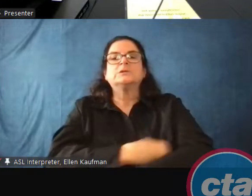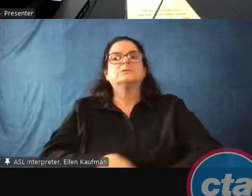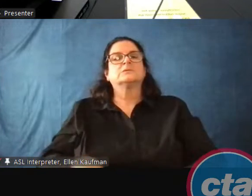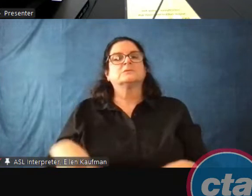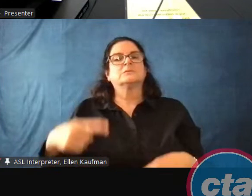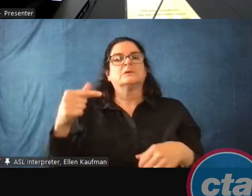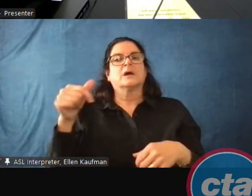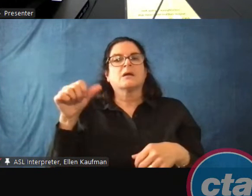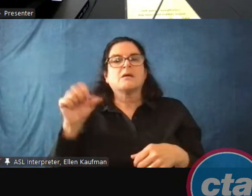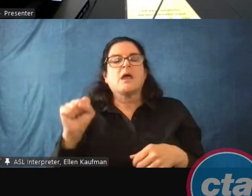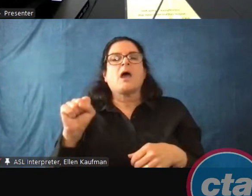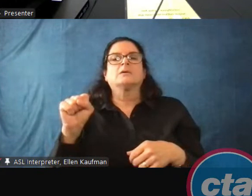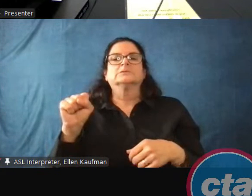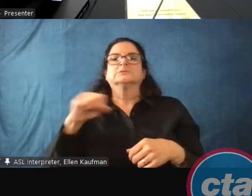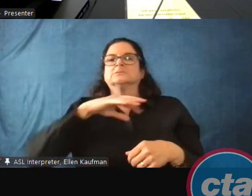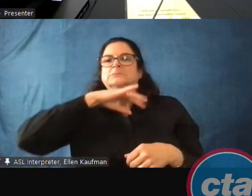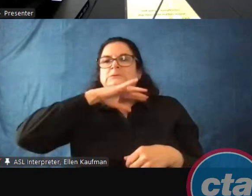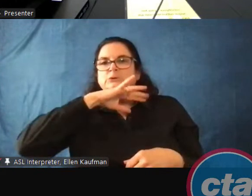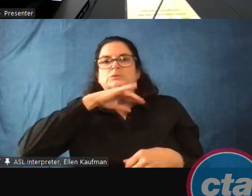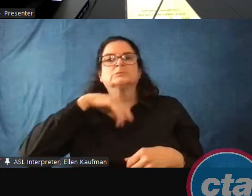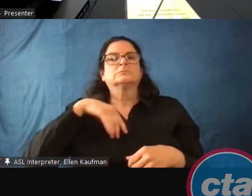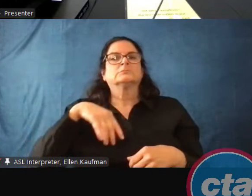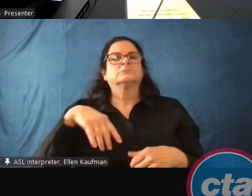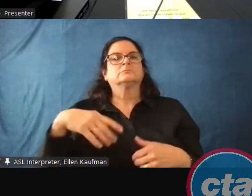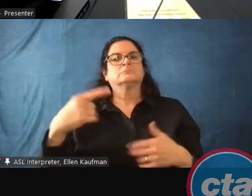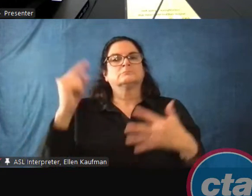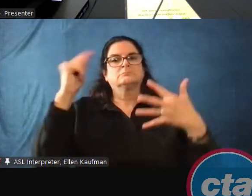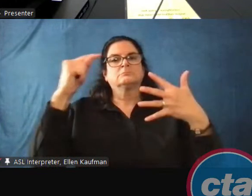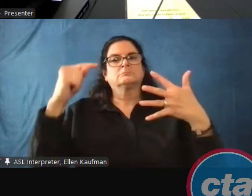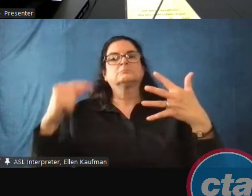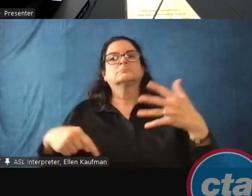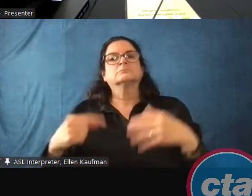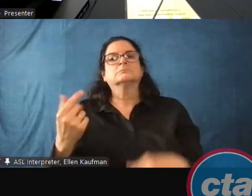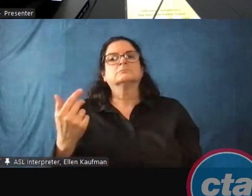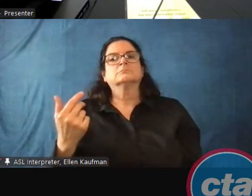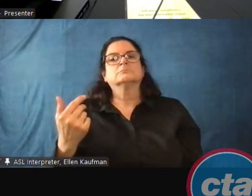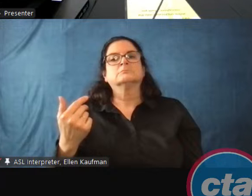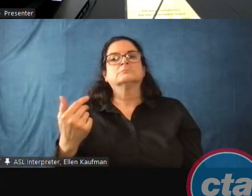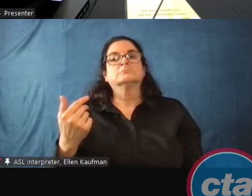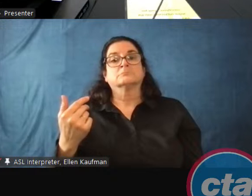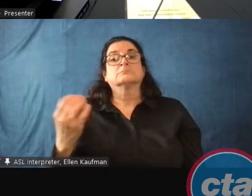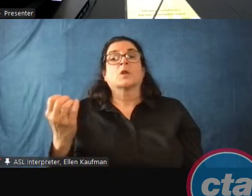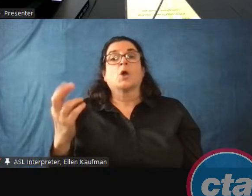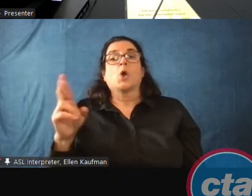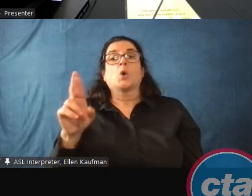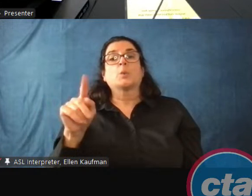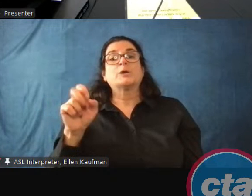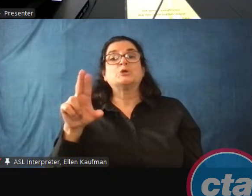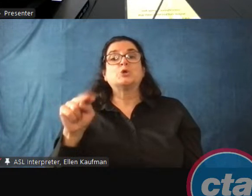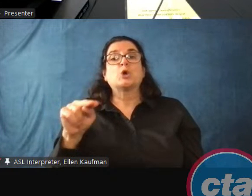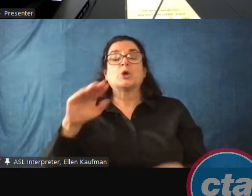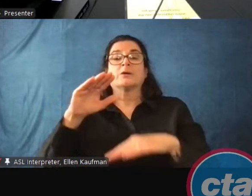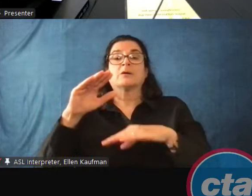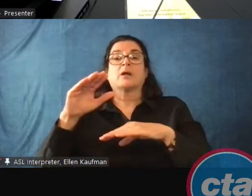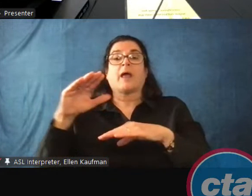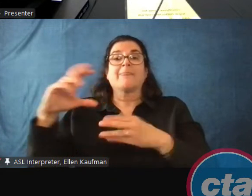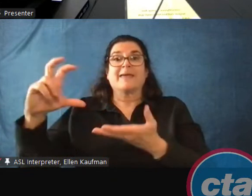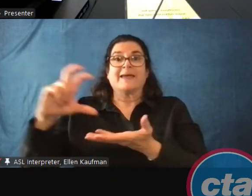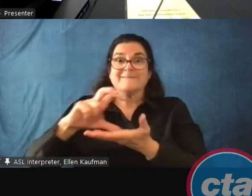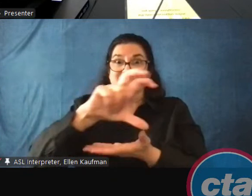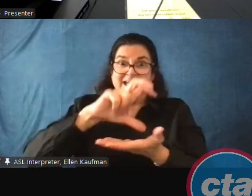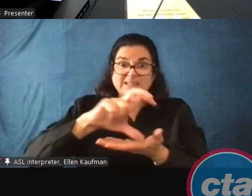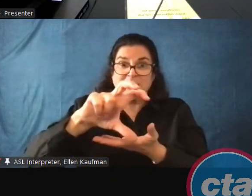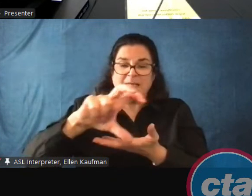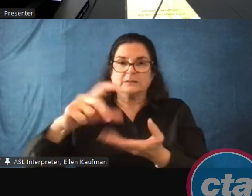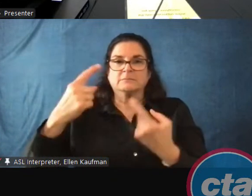overall return on investments of about 13x. And we've discussed this again in May. Right, the average national